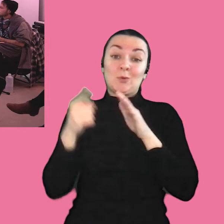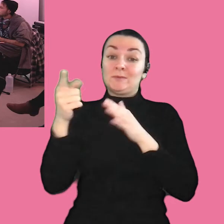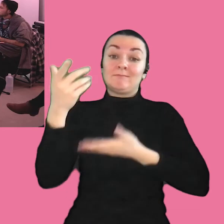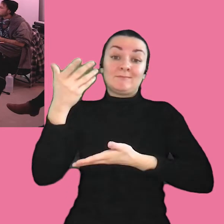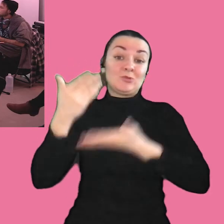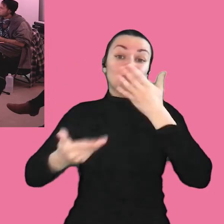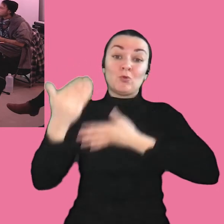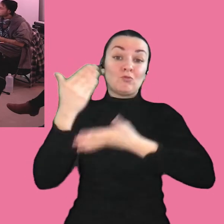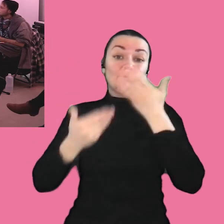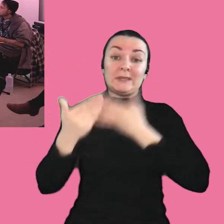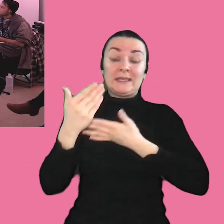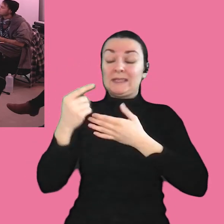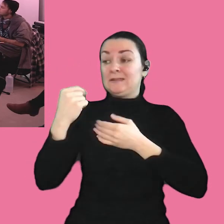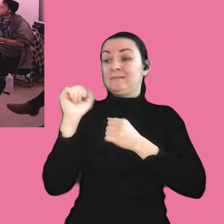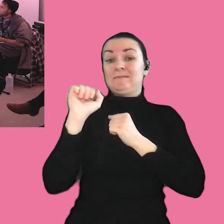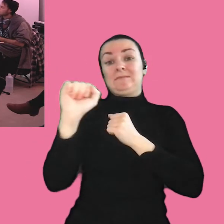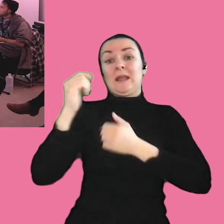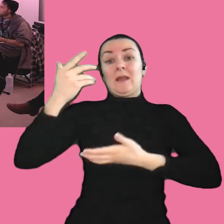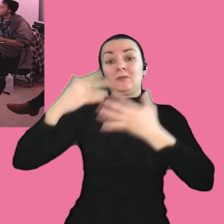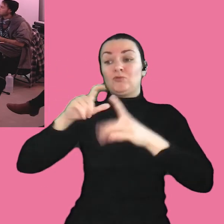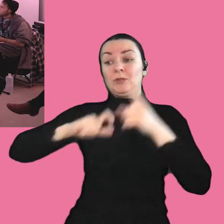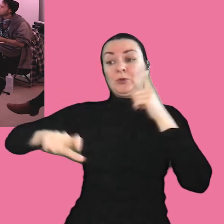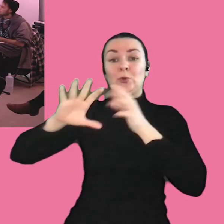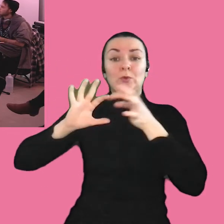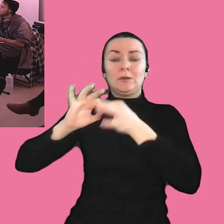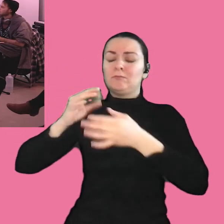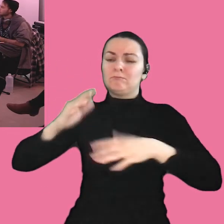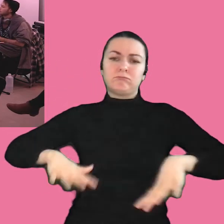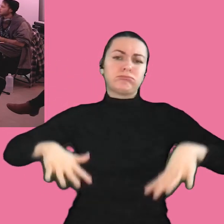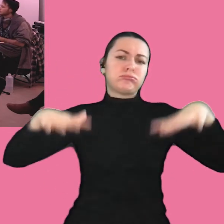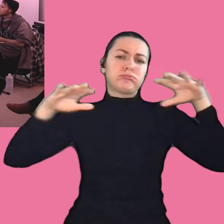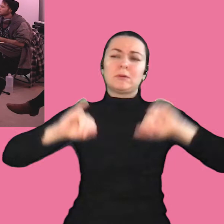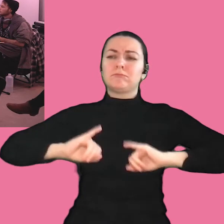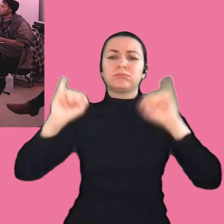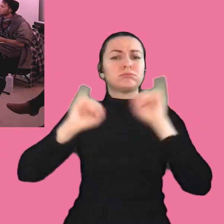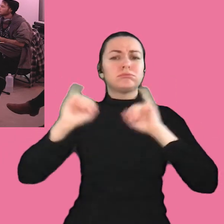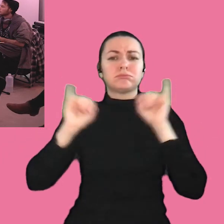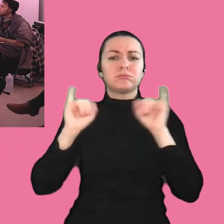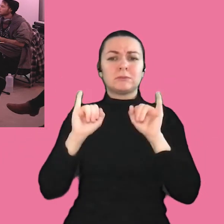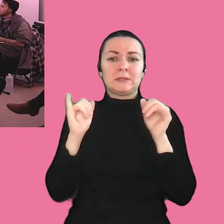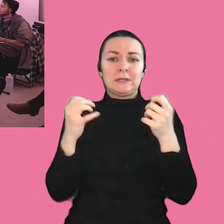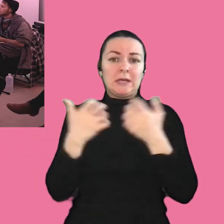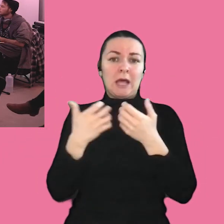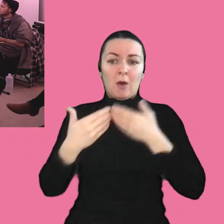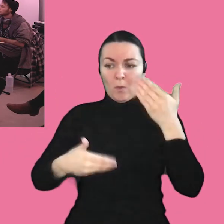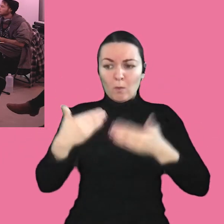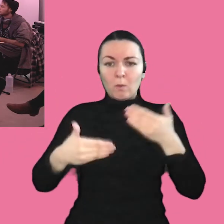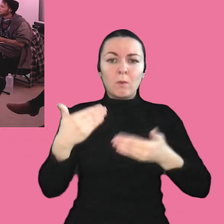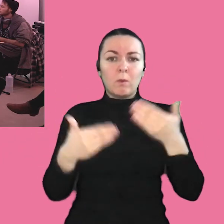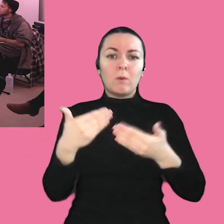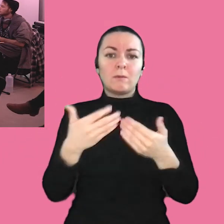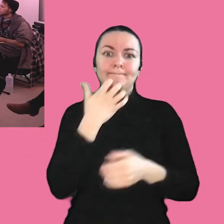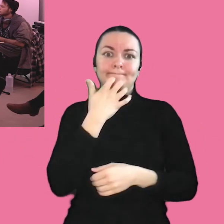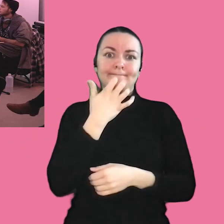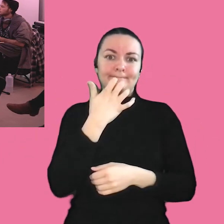Ailith, which is a small community in Perthshire, and it's a community that's very impacted by flooding. And so 5 years ago, there was a really